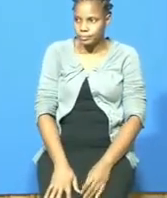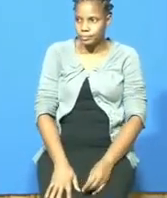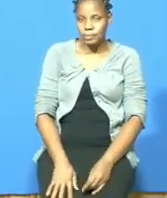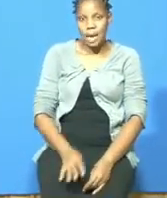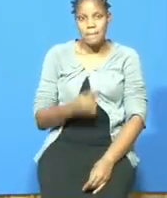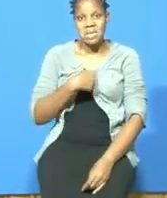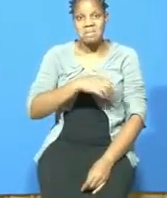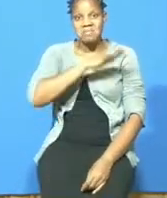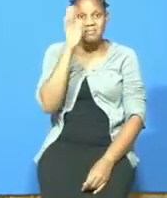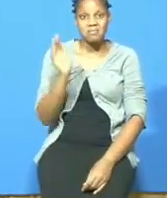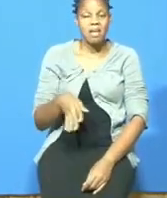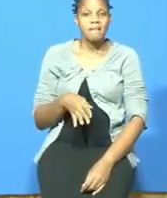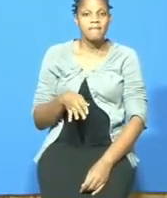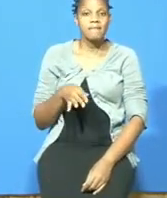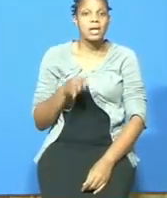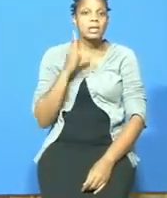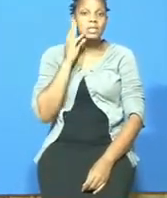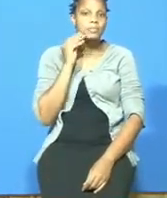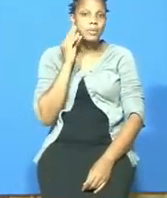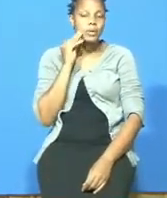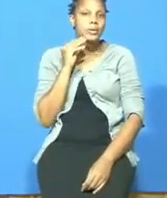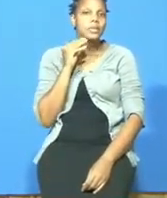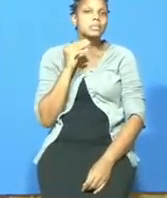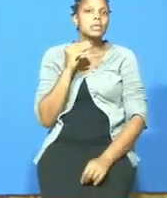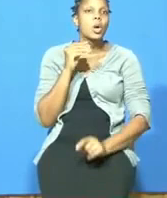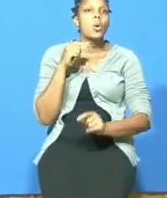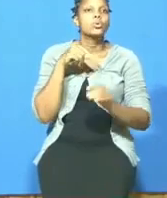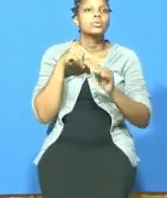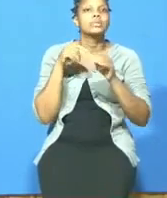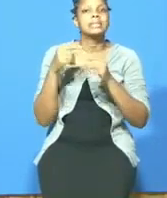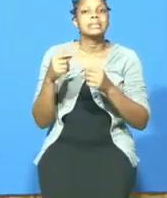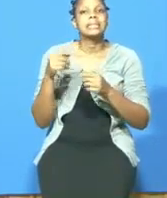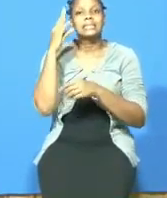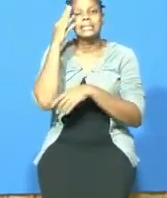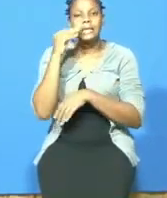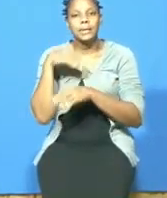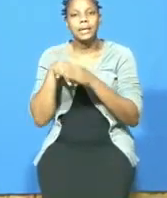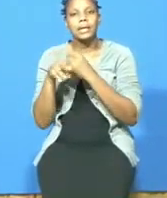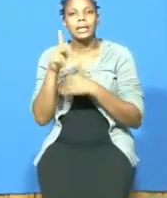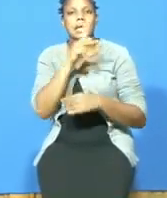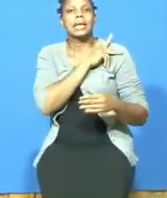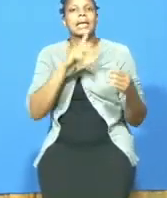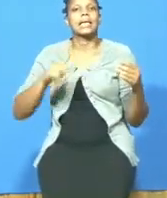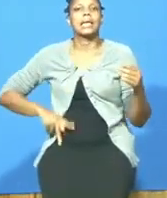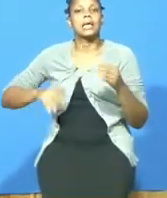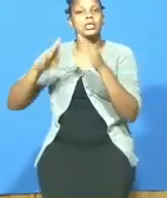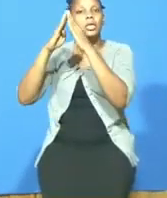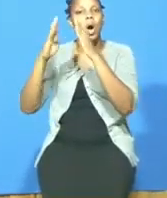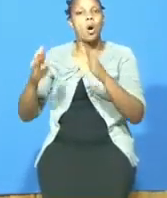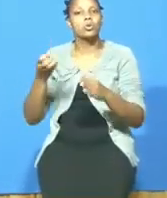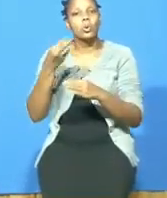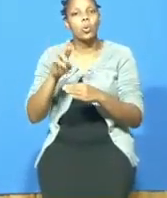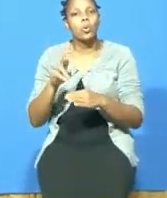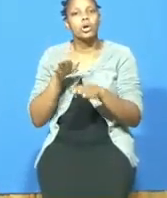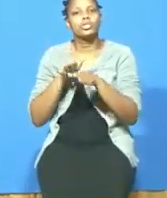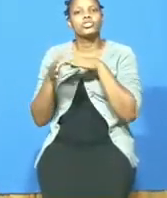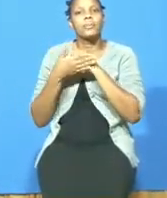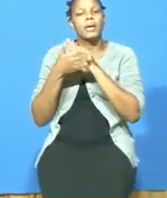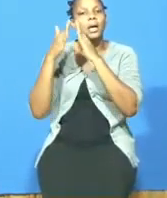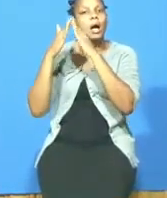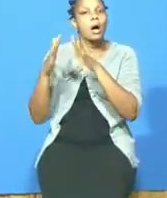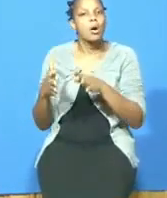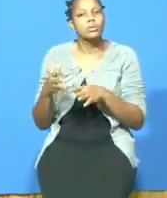King's house or Jamaica house. Never had the privilege of going to the White